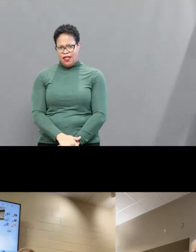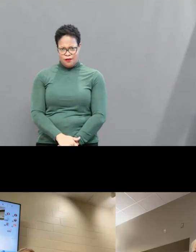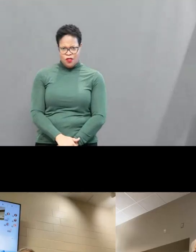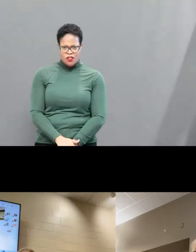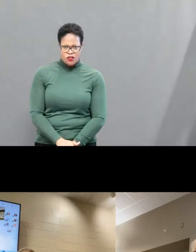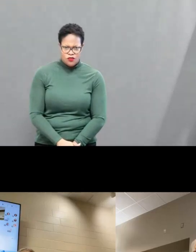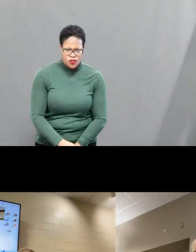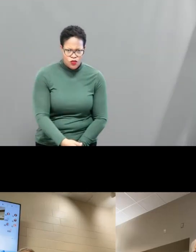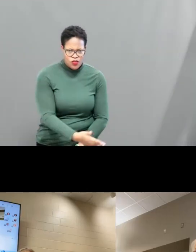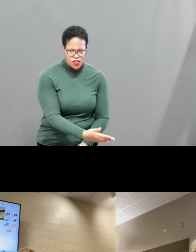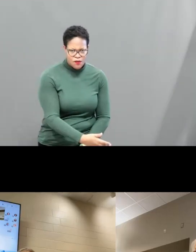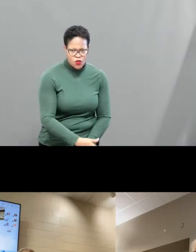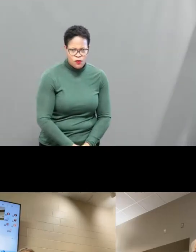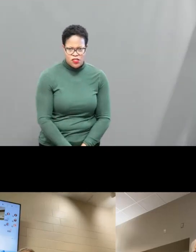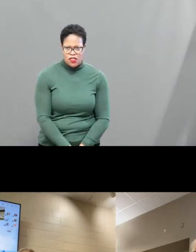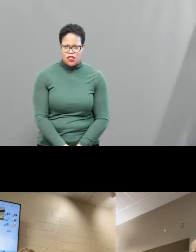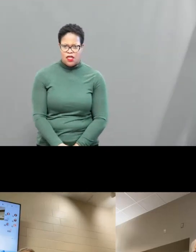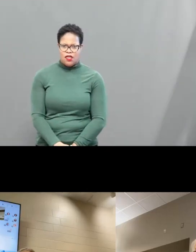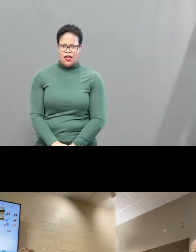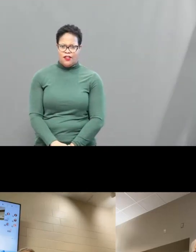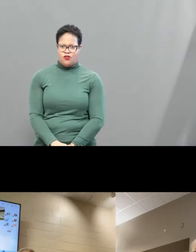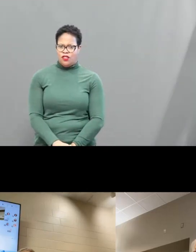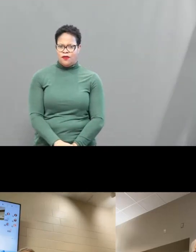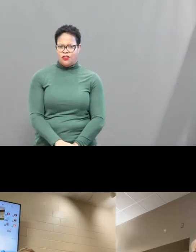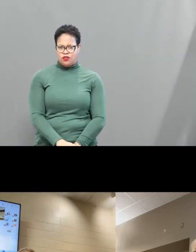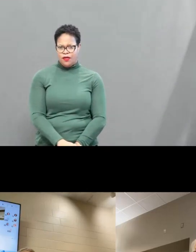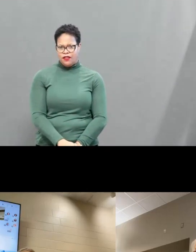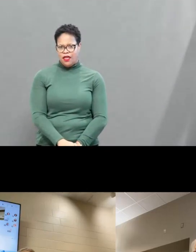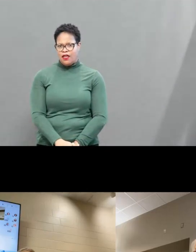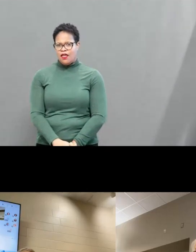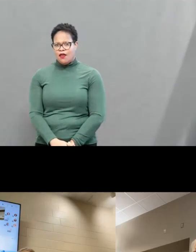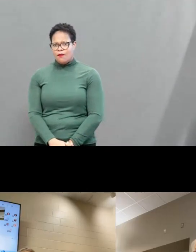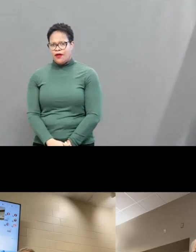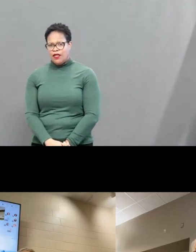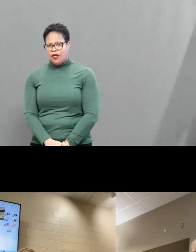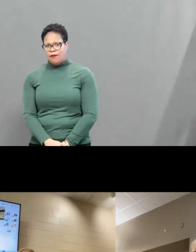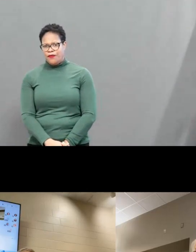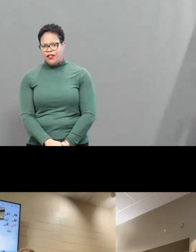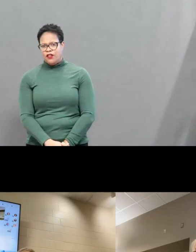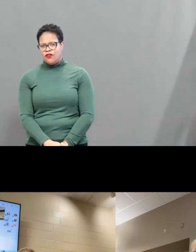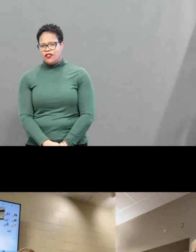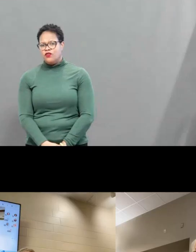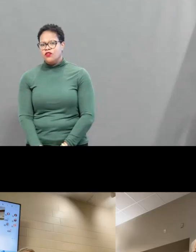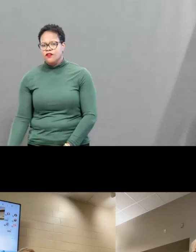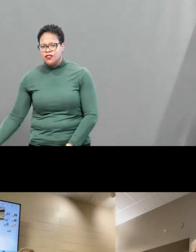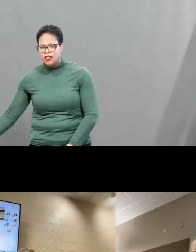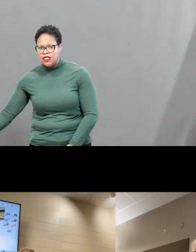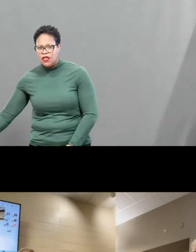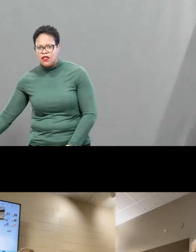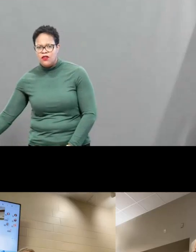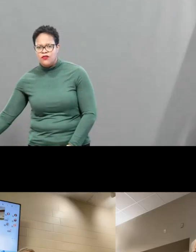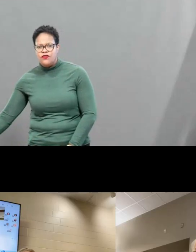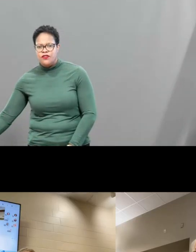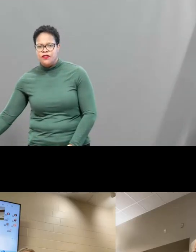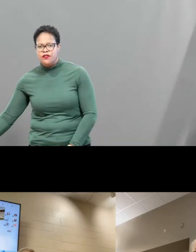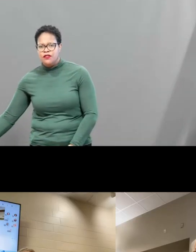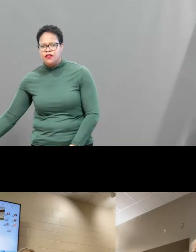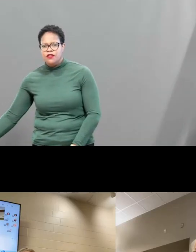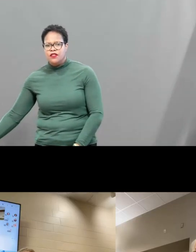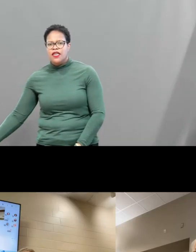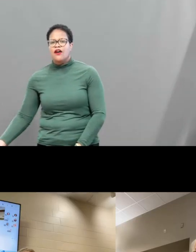Canada's system. So the new system you were mentioning, ING, I'm not sure about that, but I know that the University